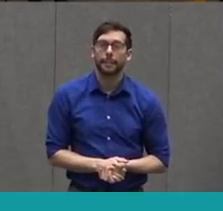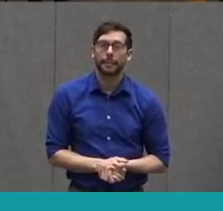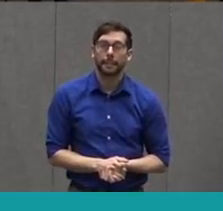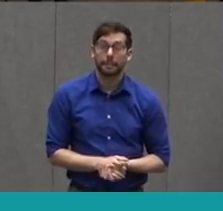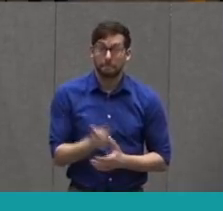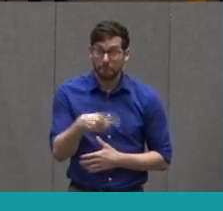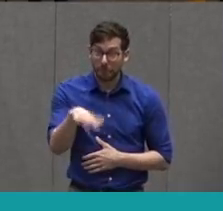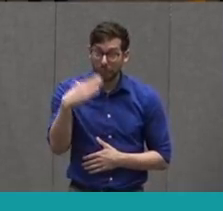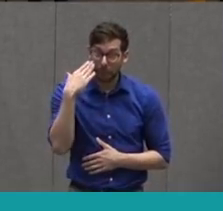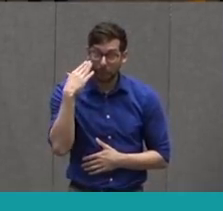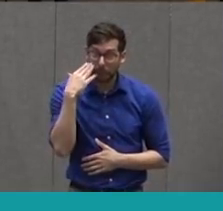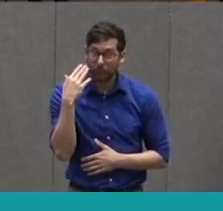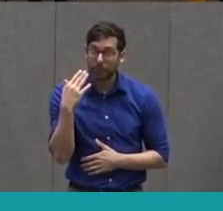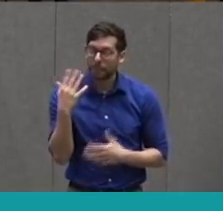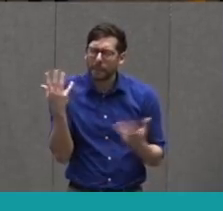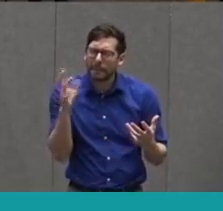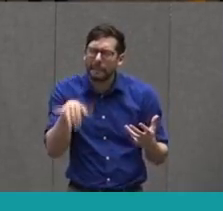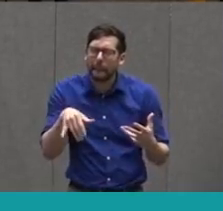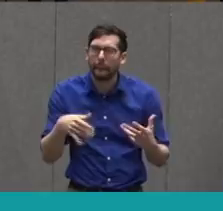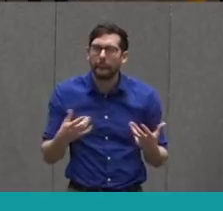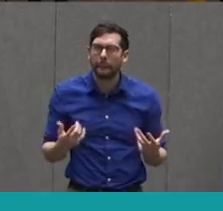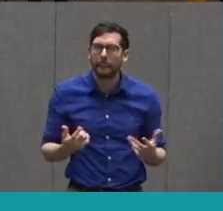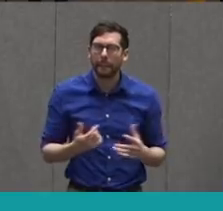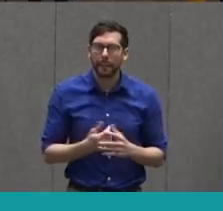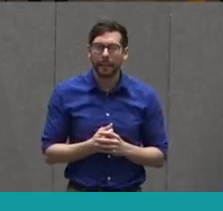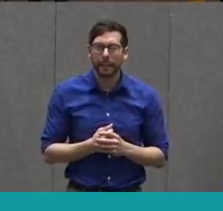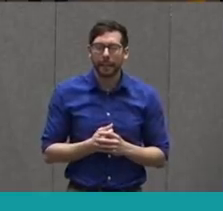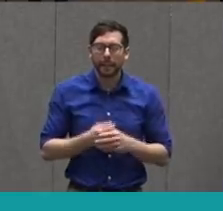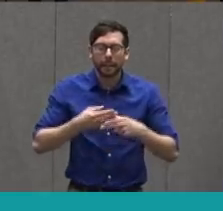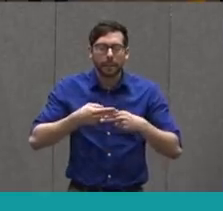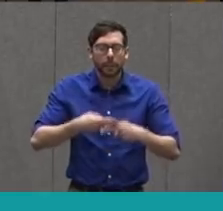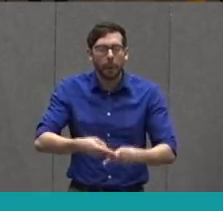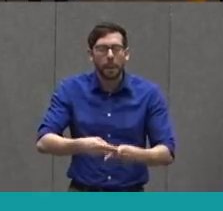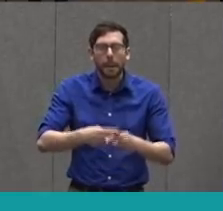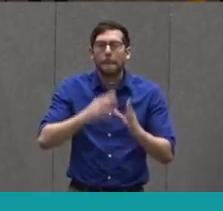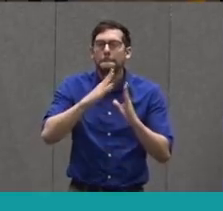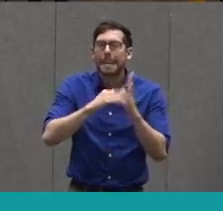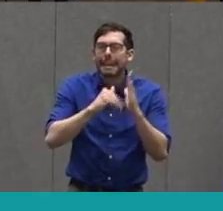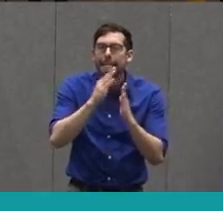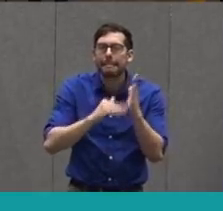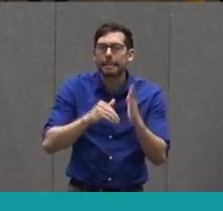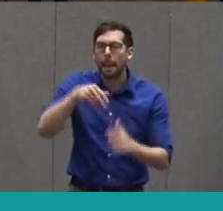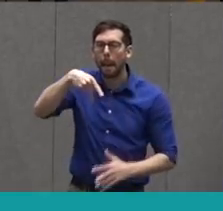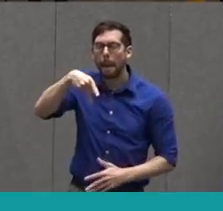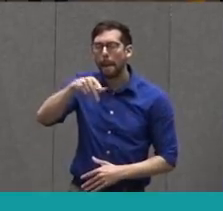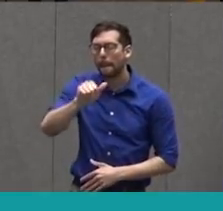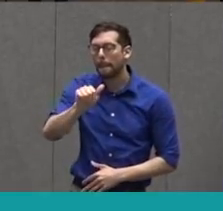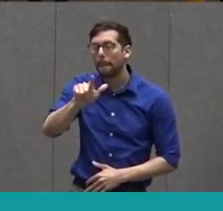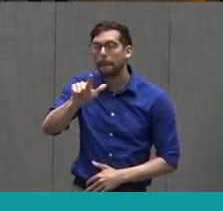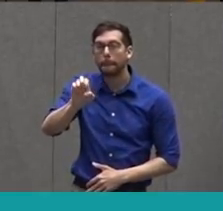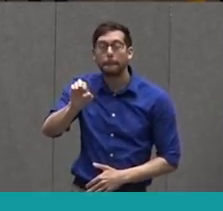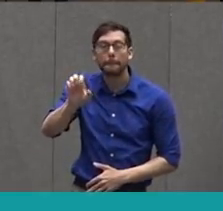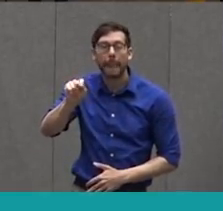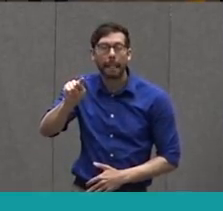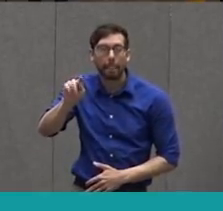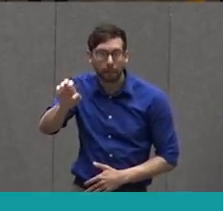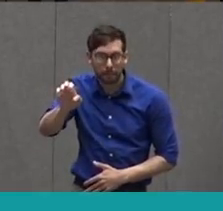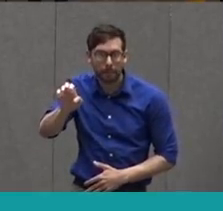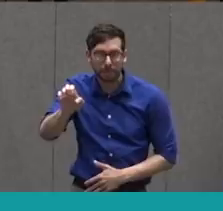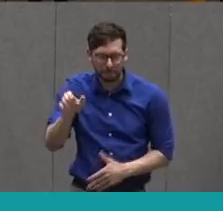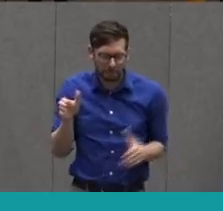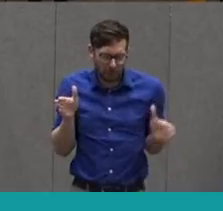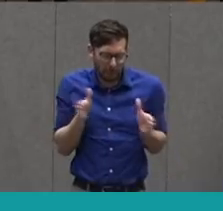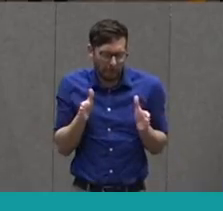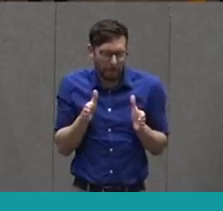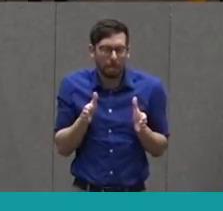do you know what this is? It's a paint palette, and it's a small one. And so